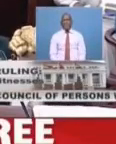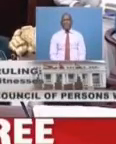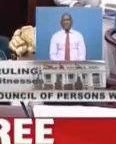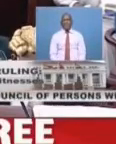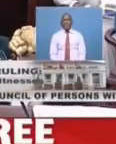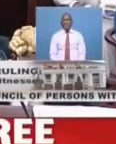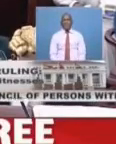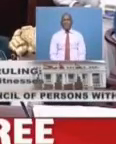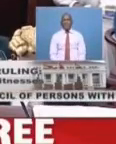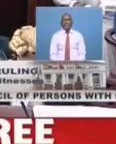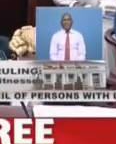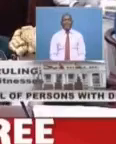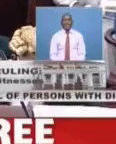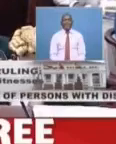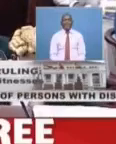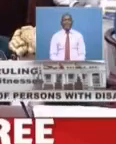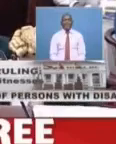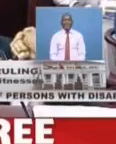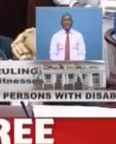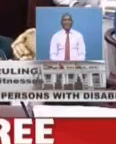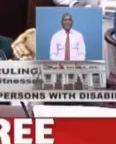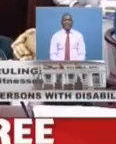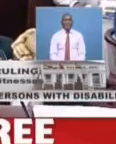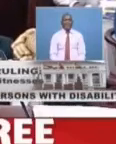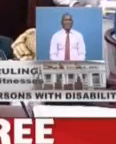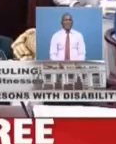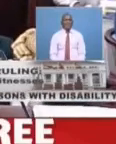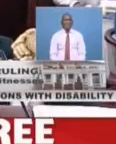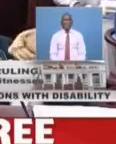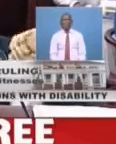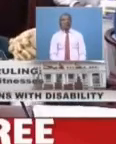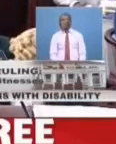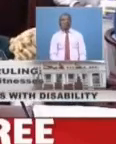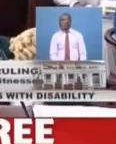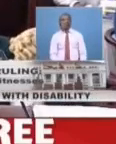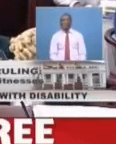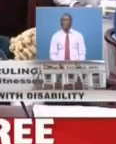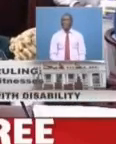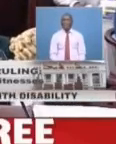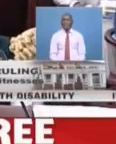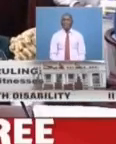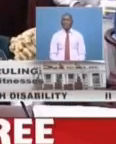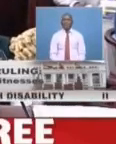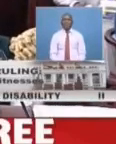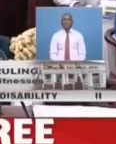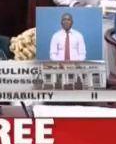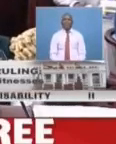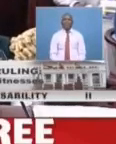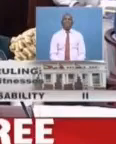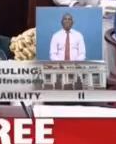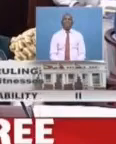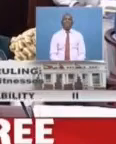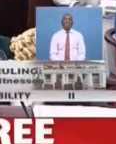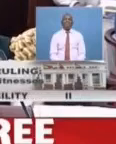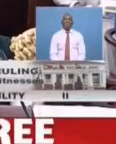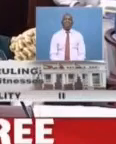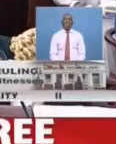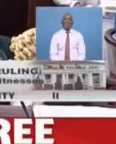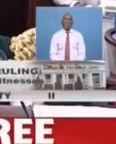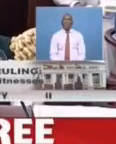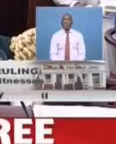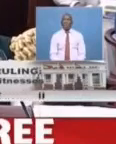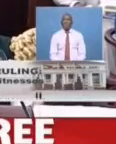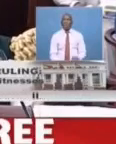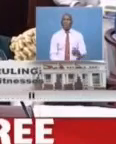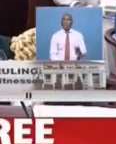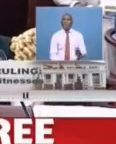by the respondent, by counsel for the respondent, when they put their